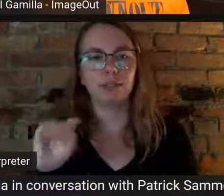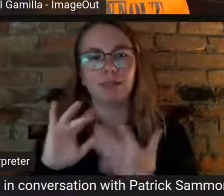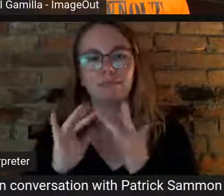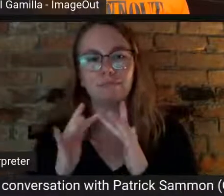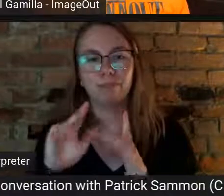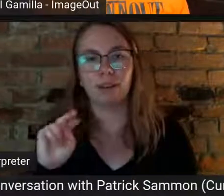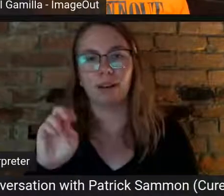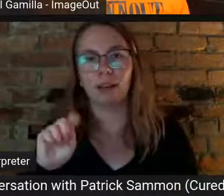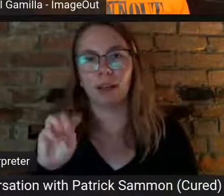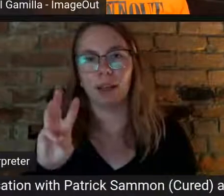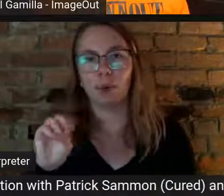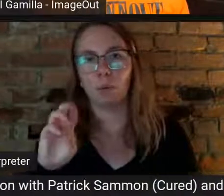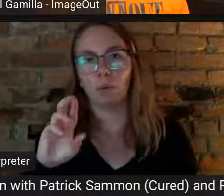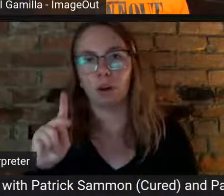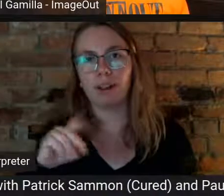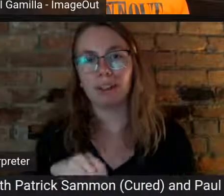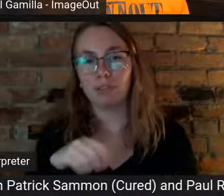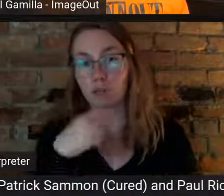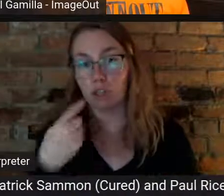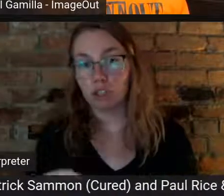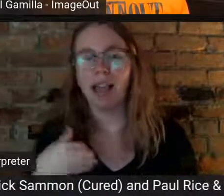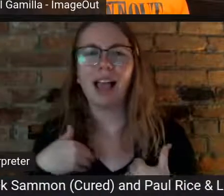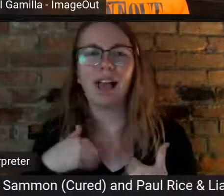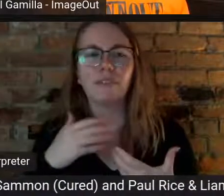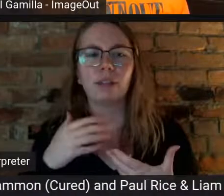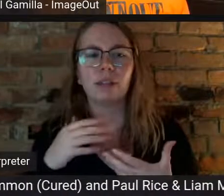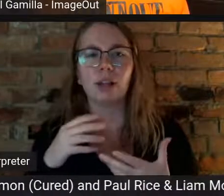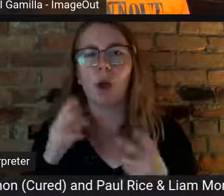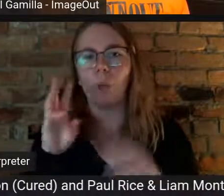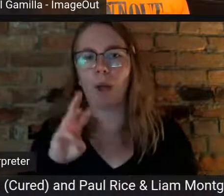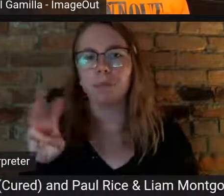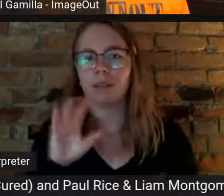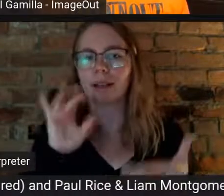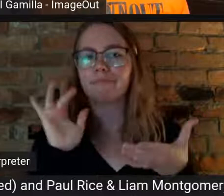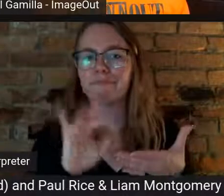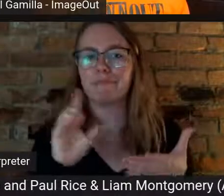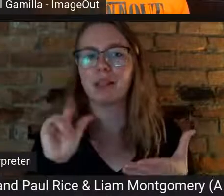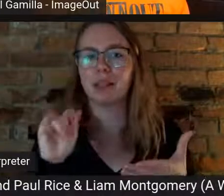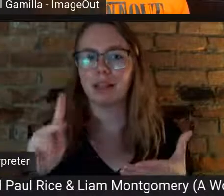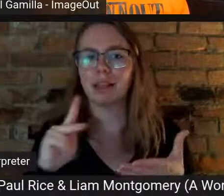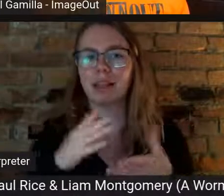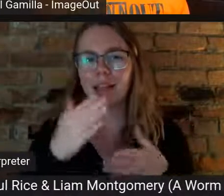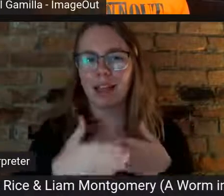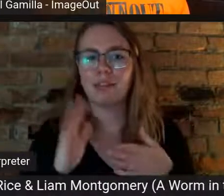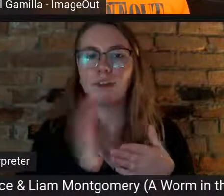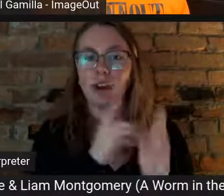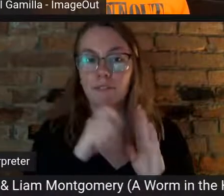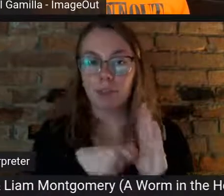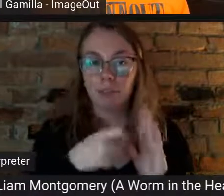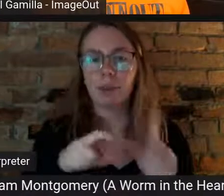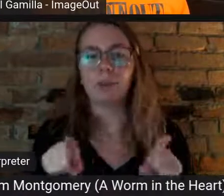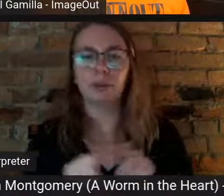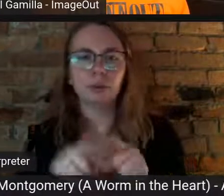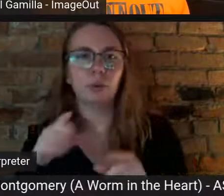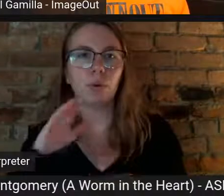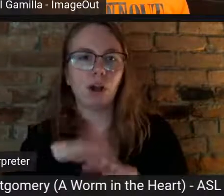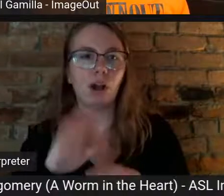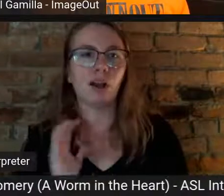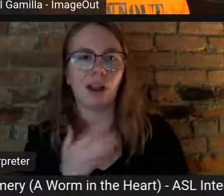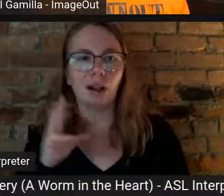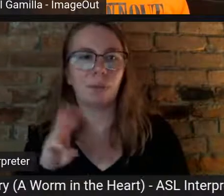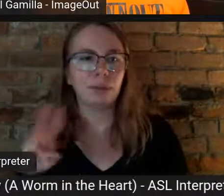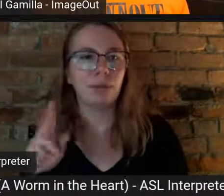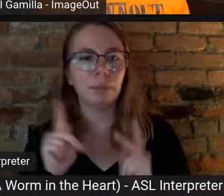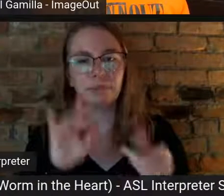there's a link at the end of our film, and there's a link on our website for people to kind of go to and donate directly to. I think that is